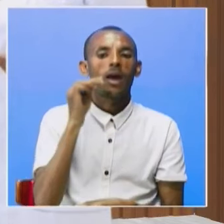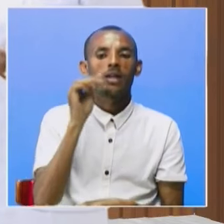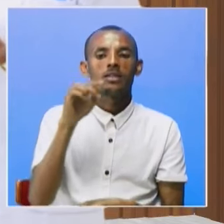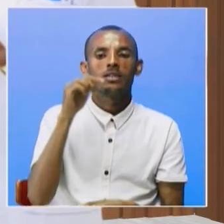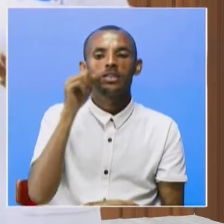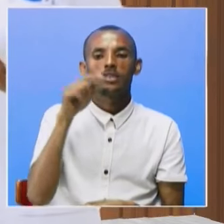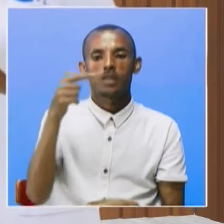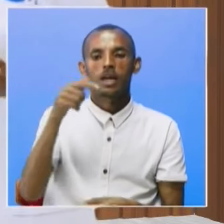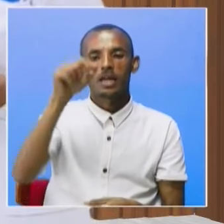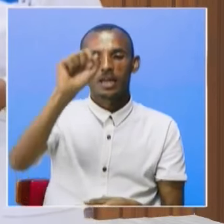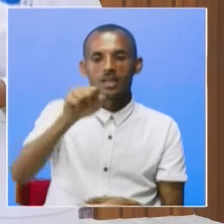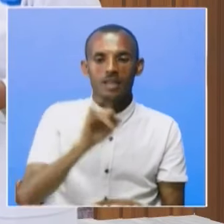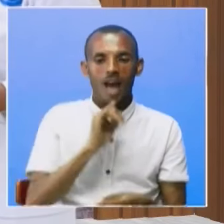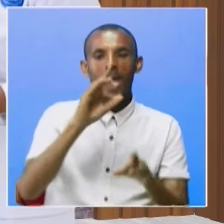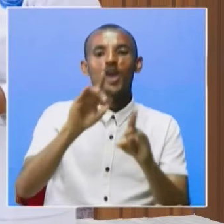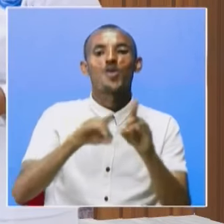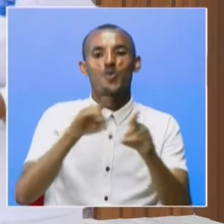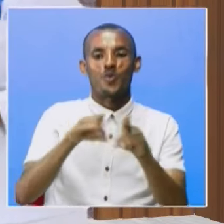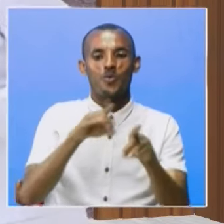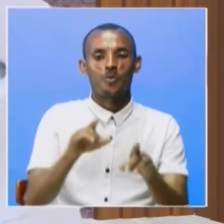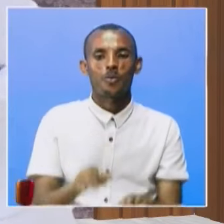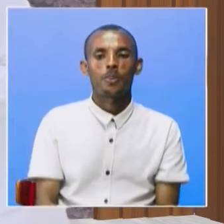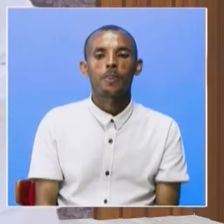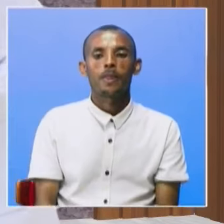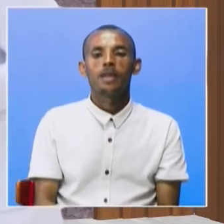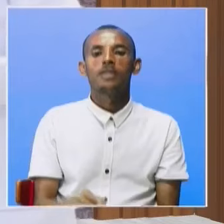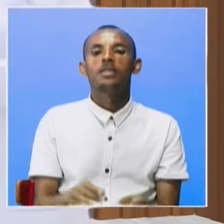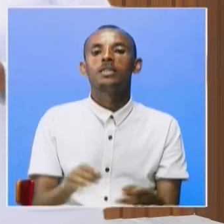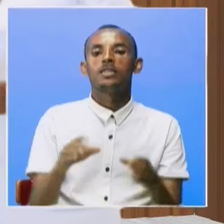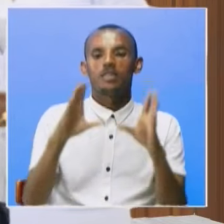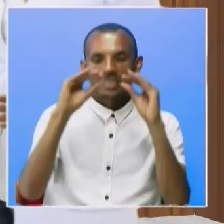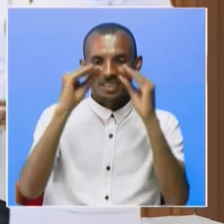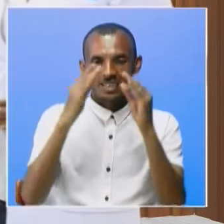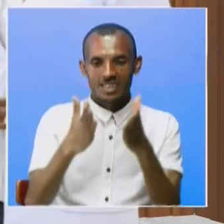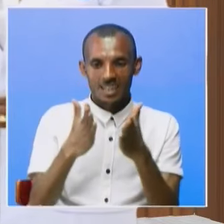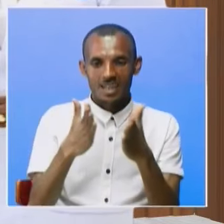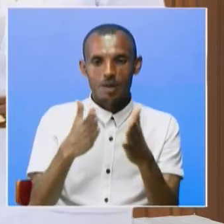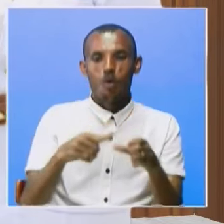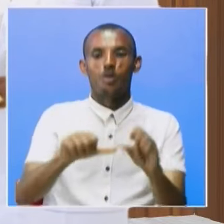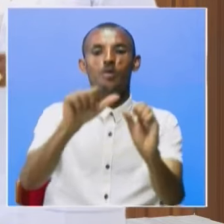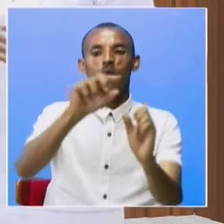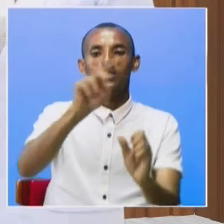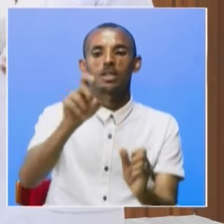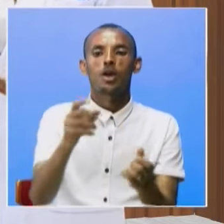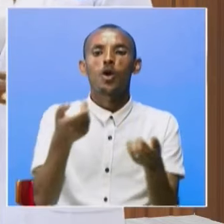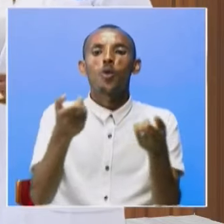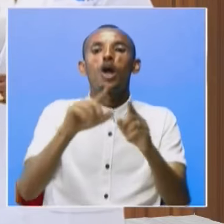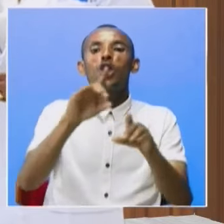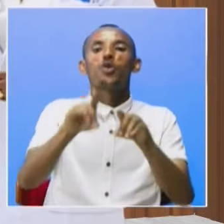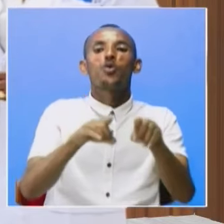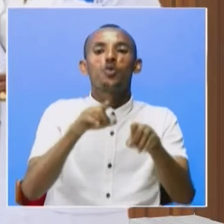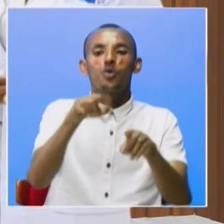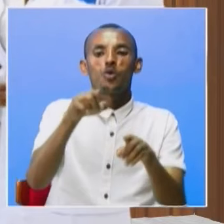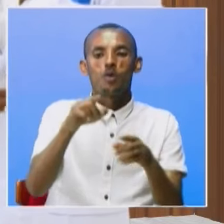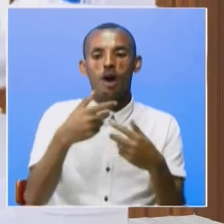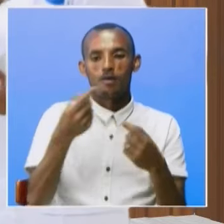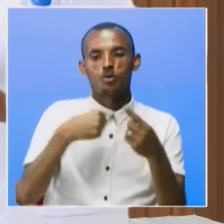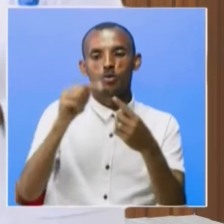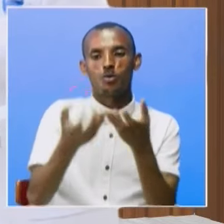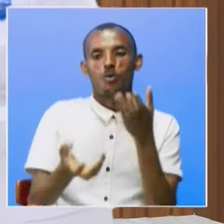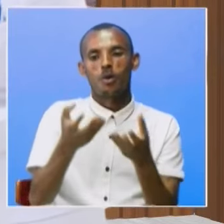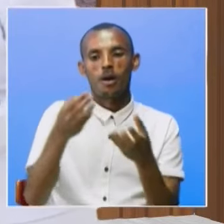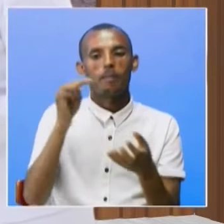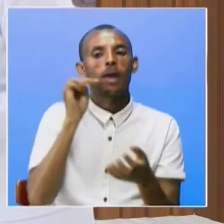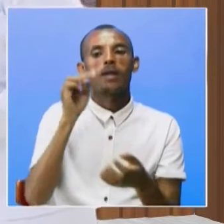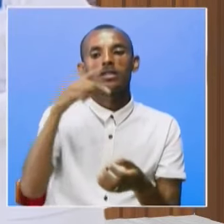said, yes, I do. Yeah? And then I continued asking, when do you have to cook? And